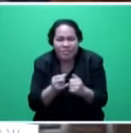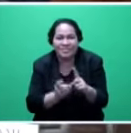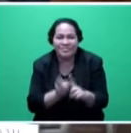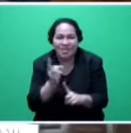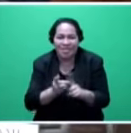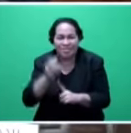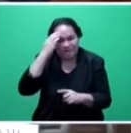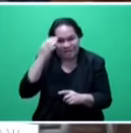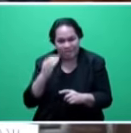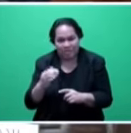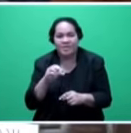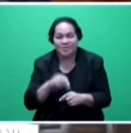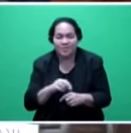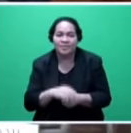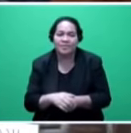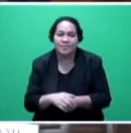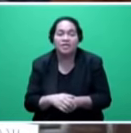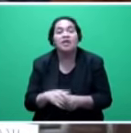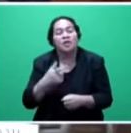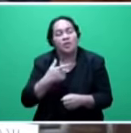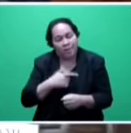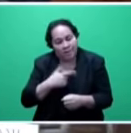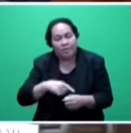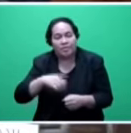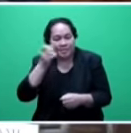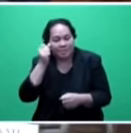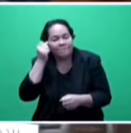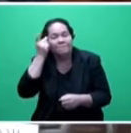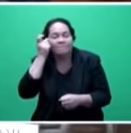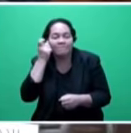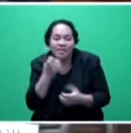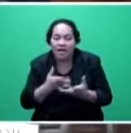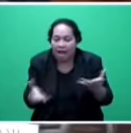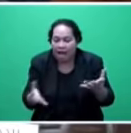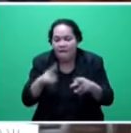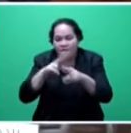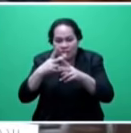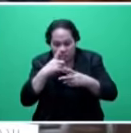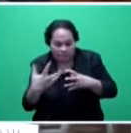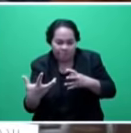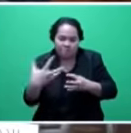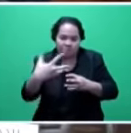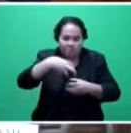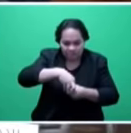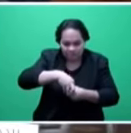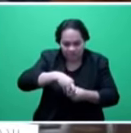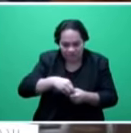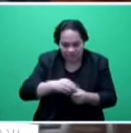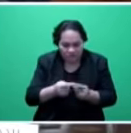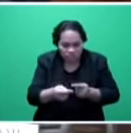countries. Therefore, Mr. Speaker, sir, we must be mindful of how Fiji fits into different trading